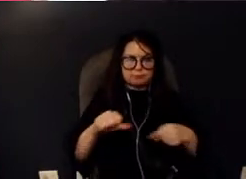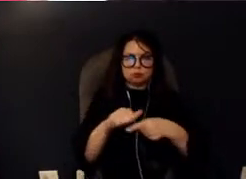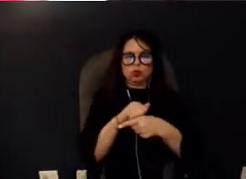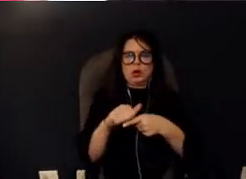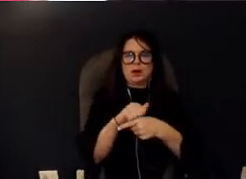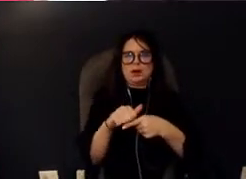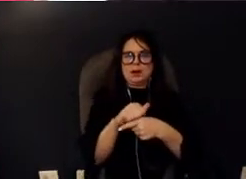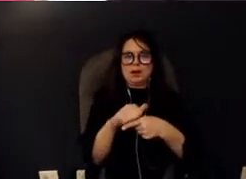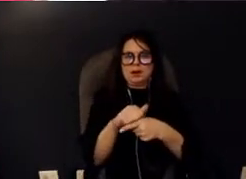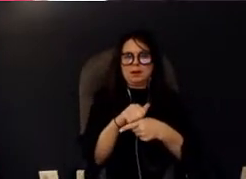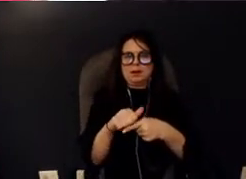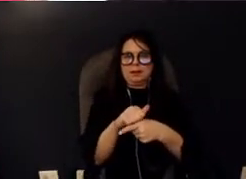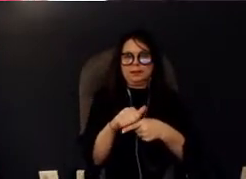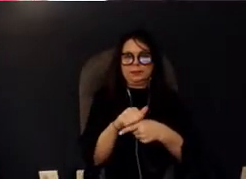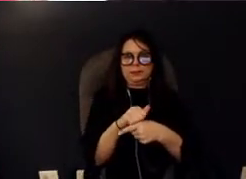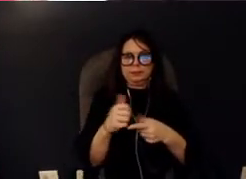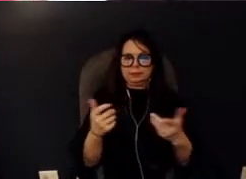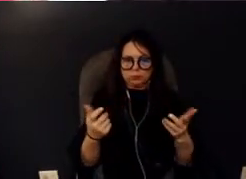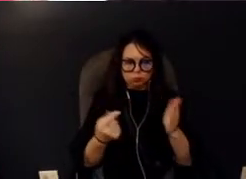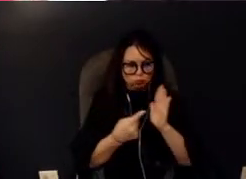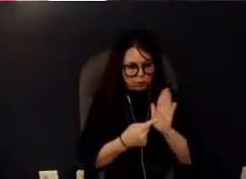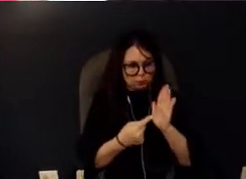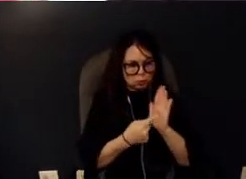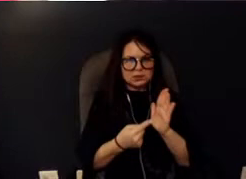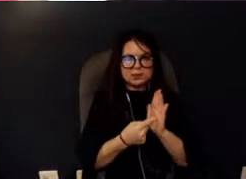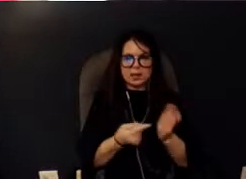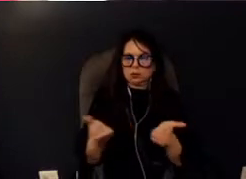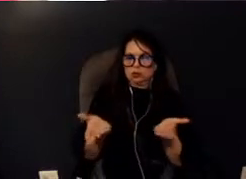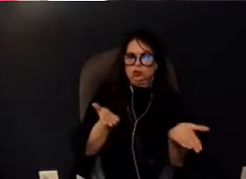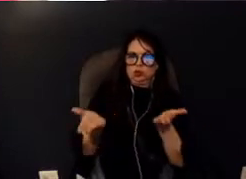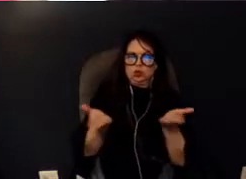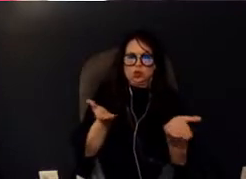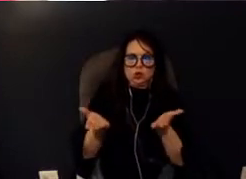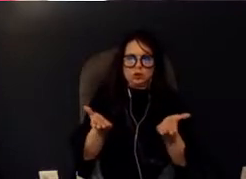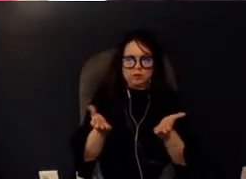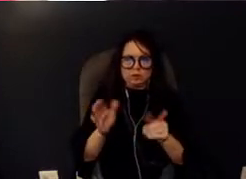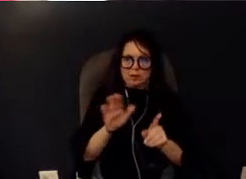represent their community and serve their community. And I'm encouraging